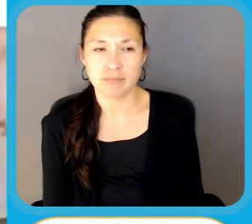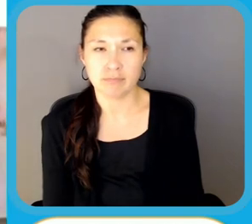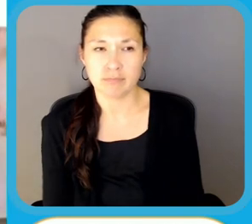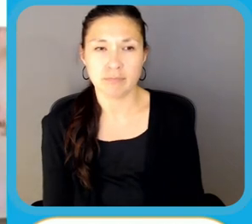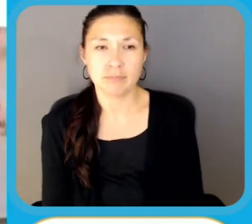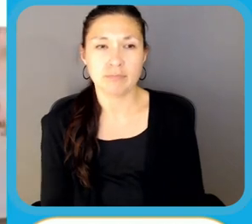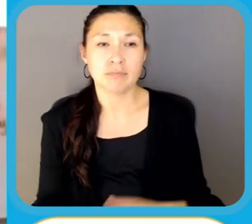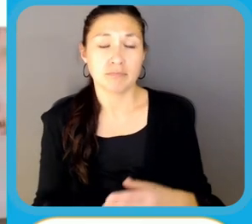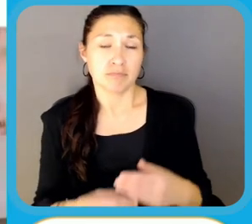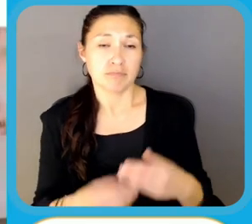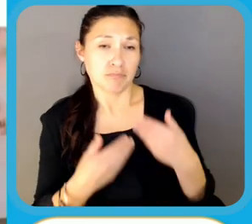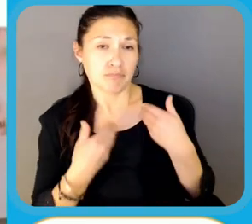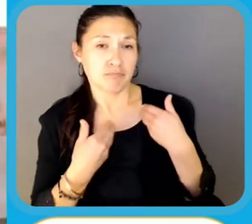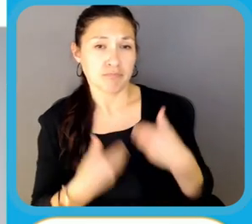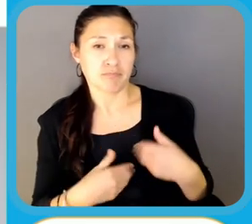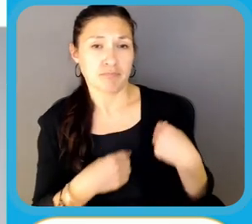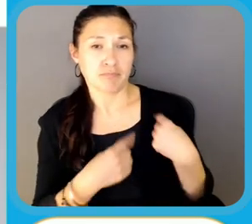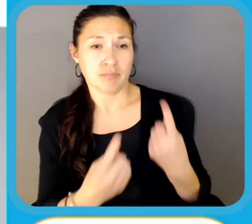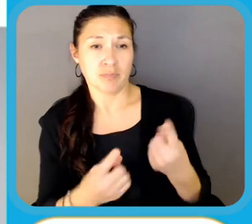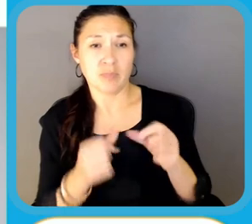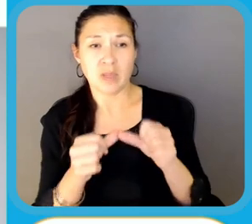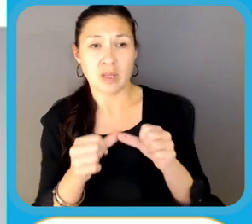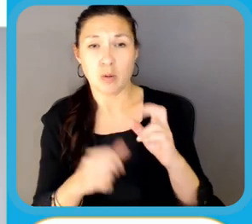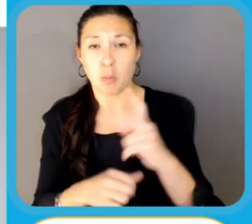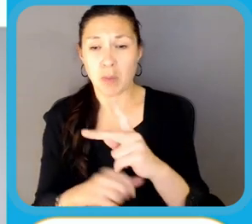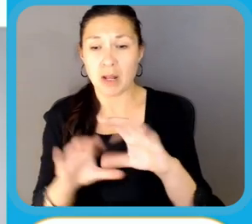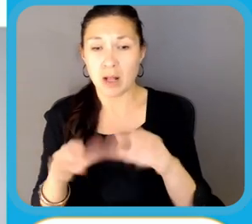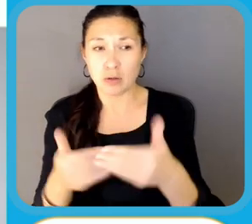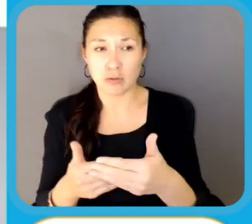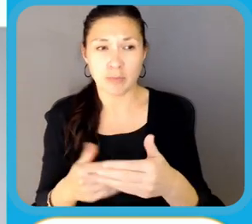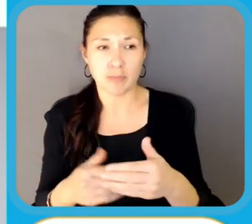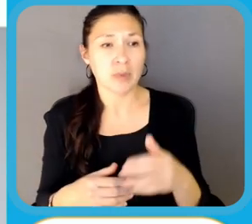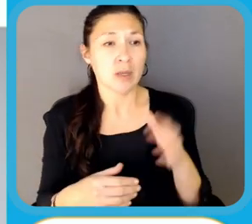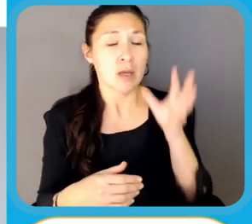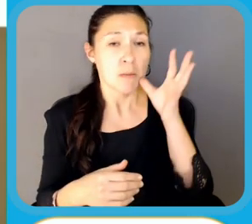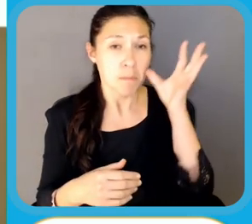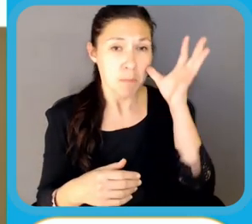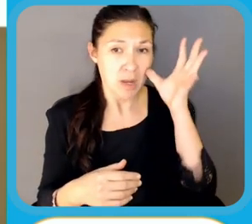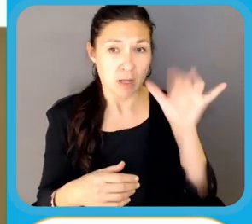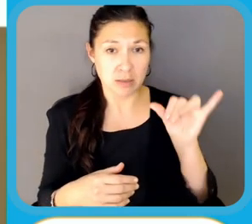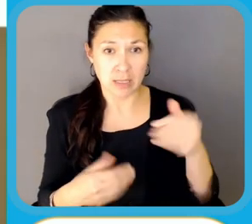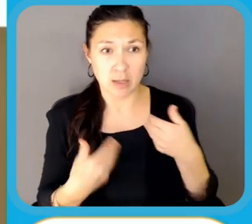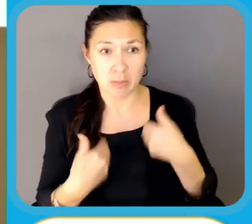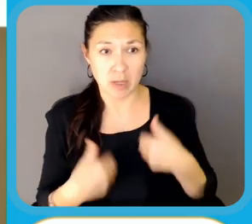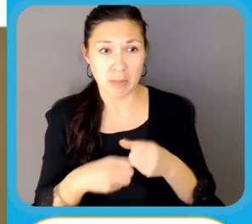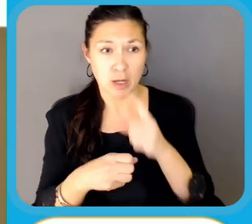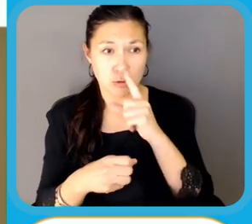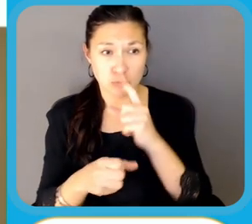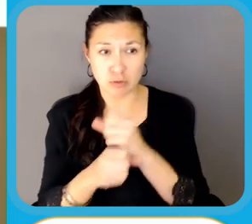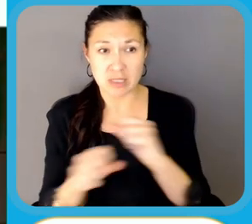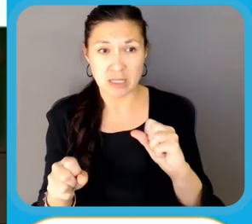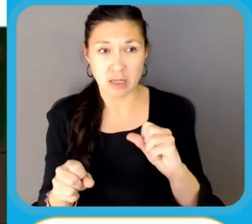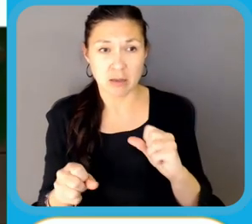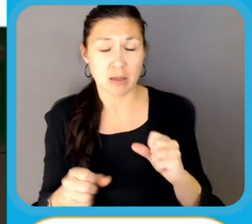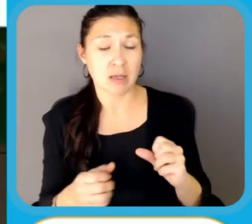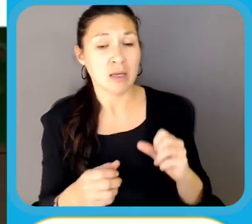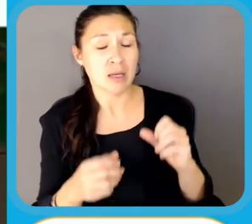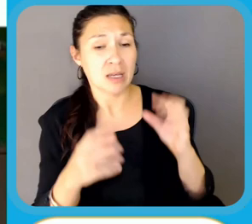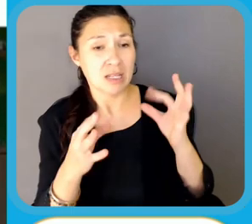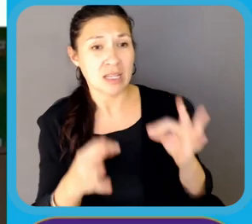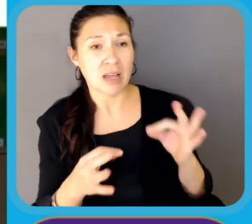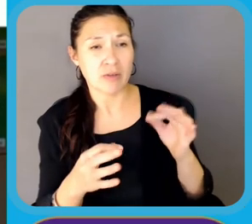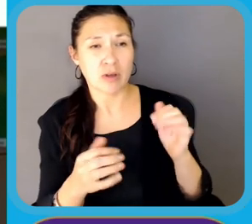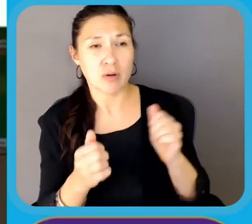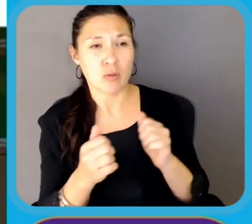As we continue to return to classrooms, parents like me want to make sure we're doing it safely, especially in the underserved